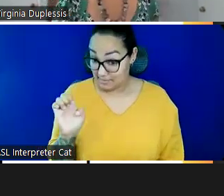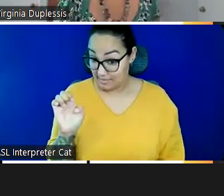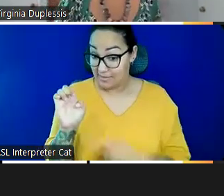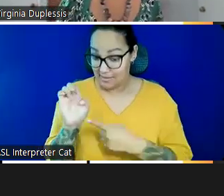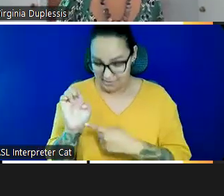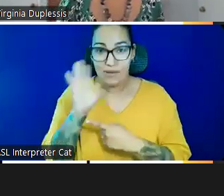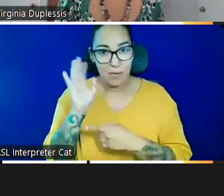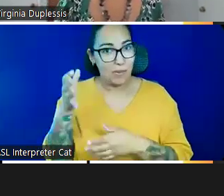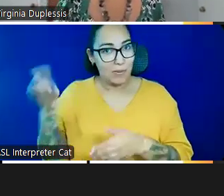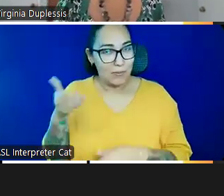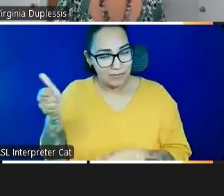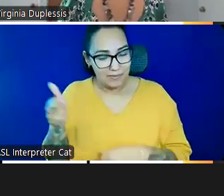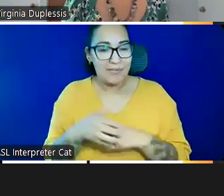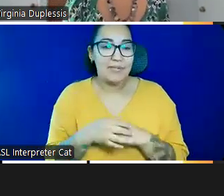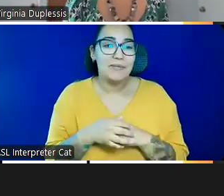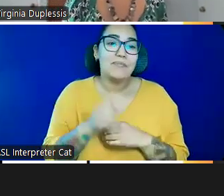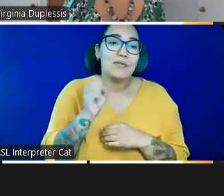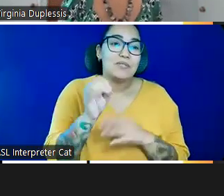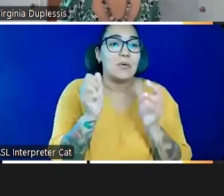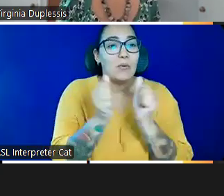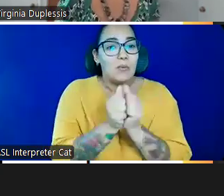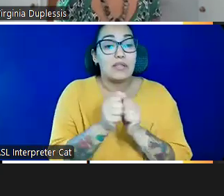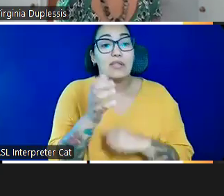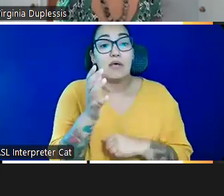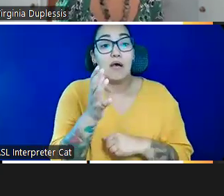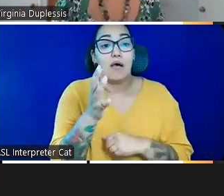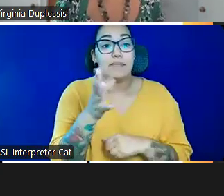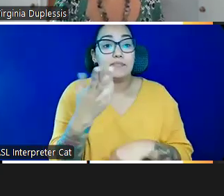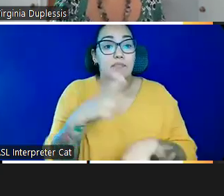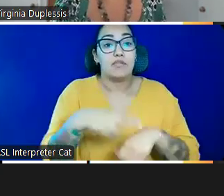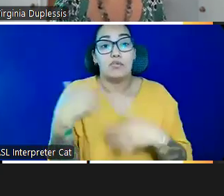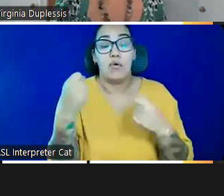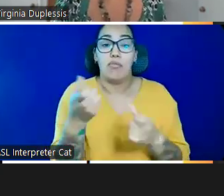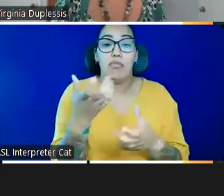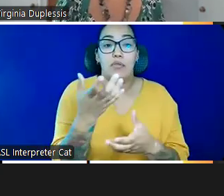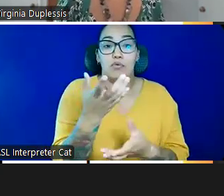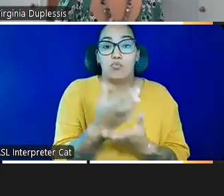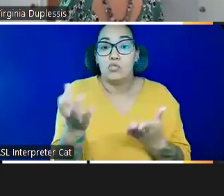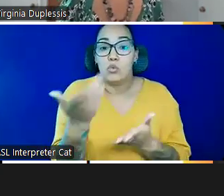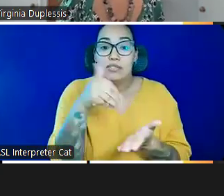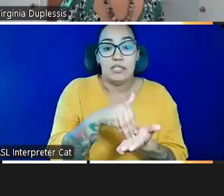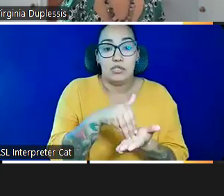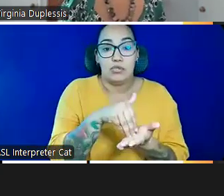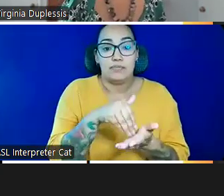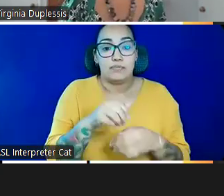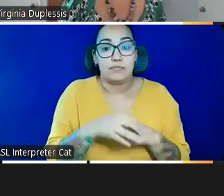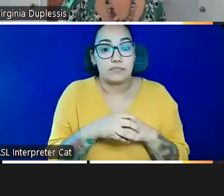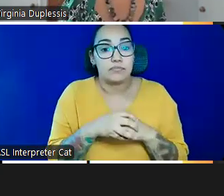So the National Health Resource Center on Domestic Violence, which we call the HRC, is a